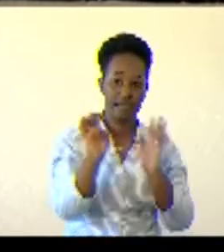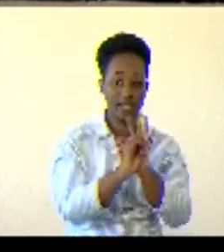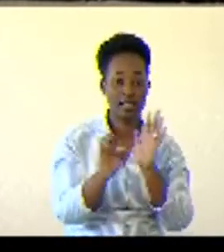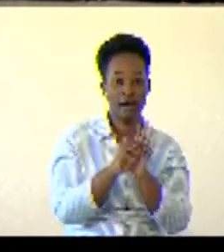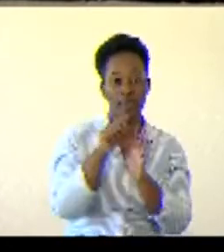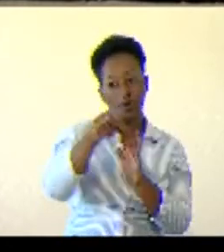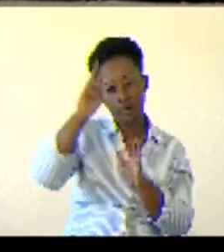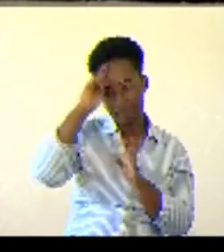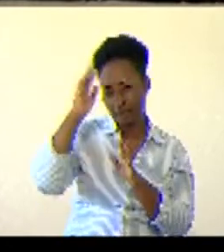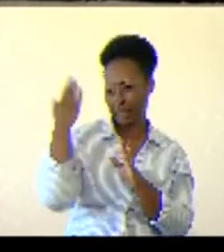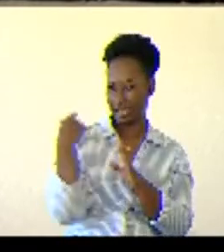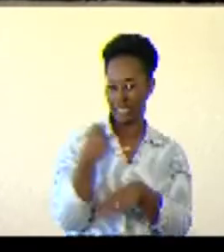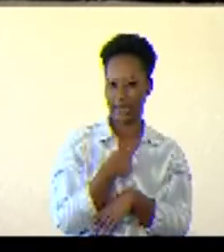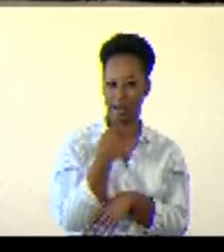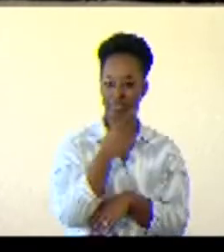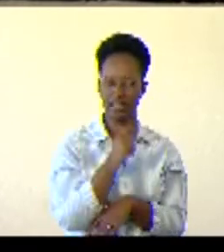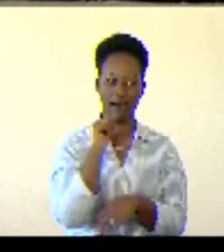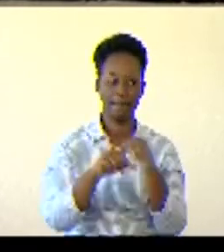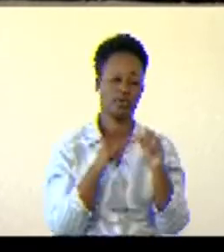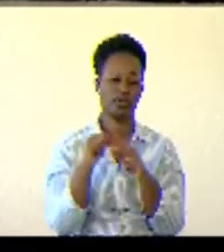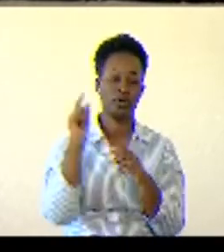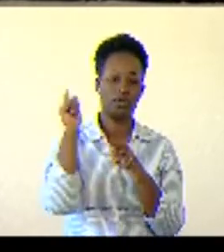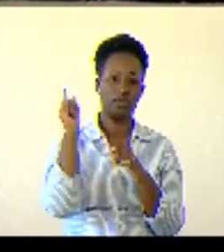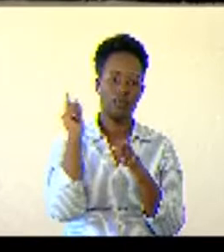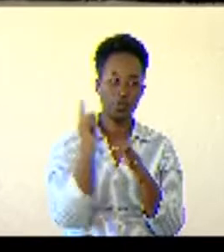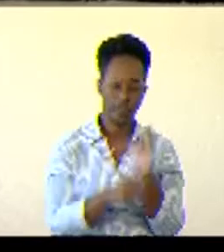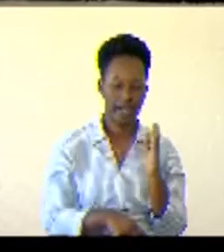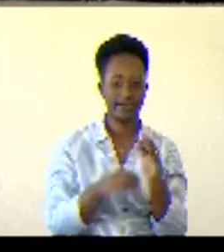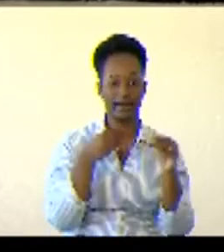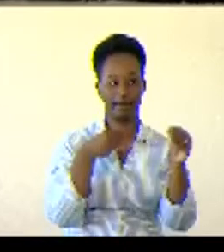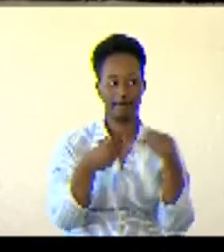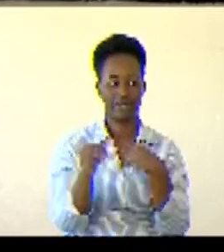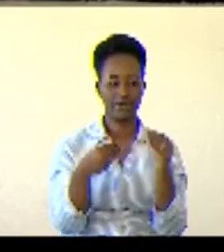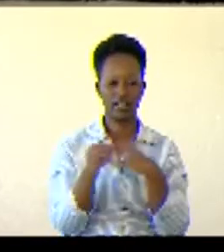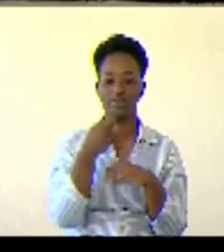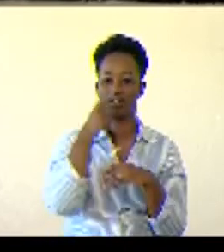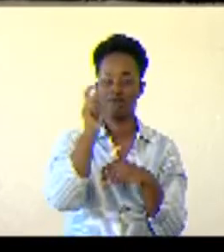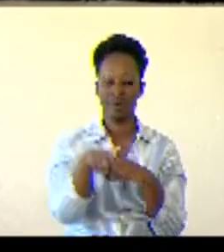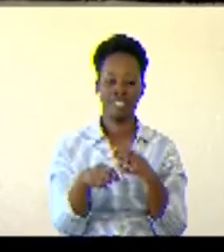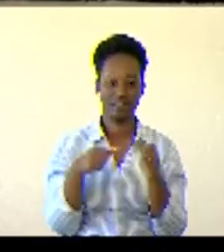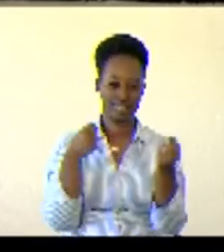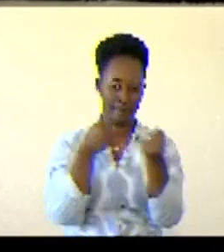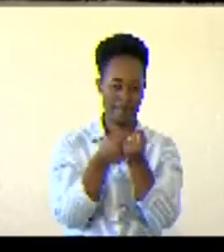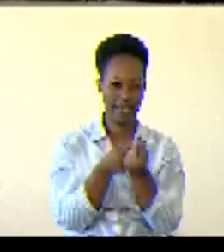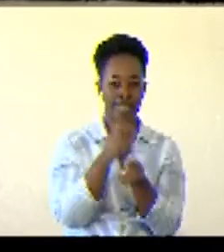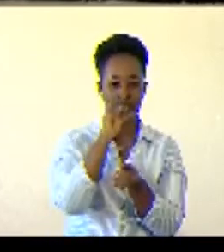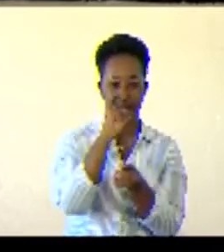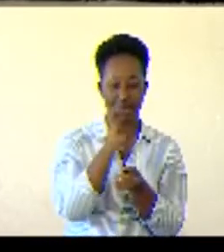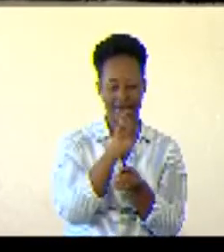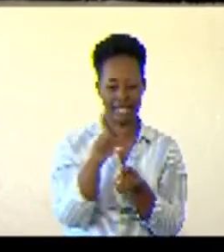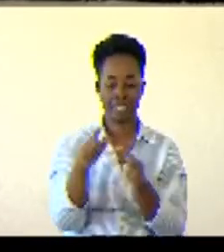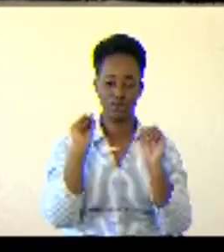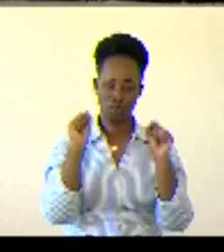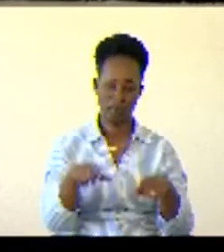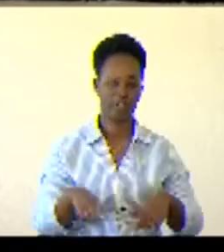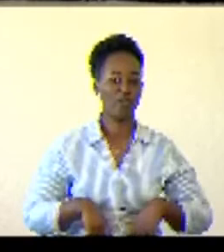remember I talked about what are the materials that must be supplied to a cell if to survive. Take